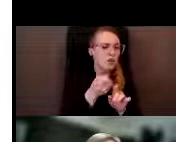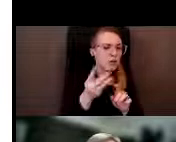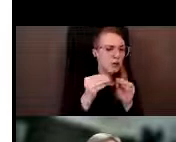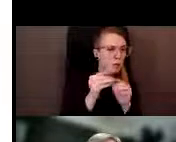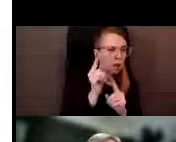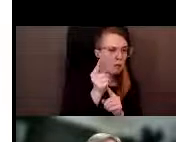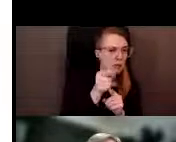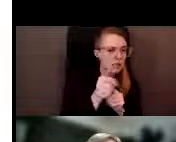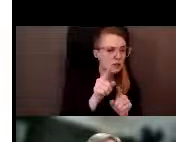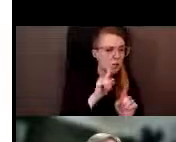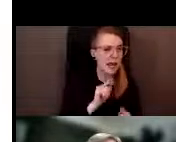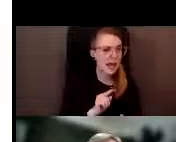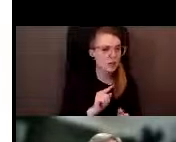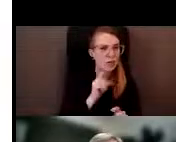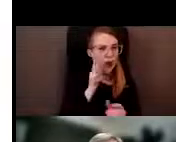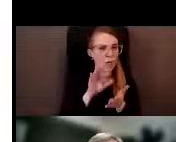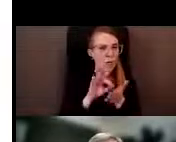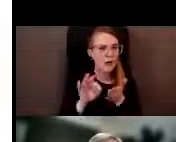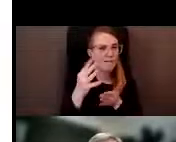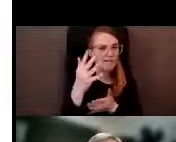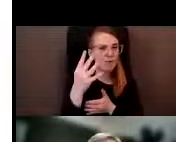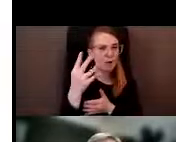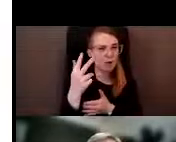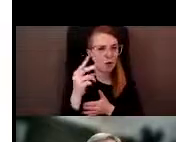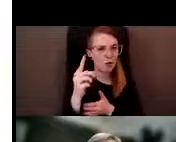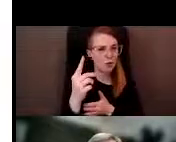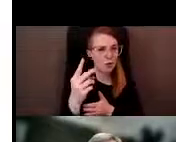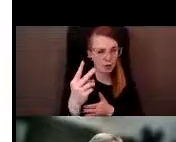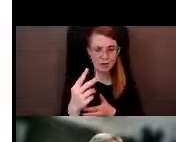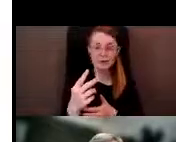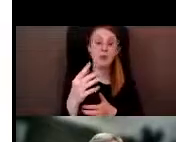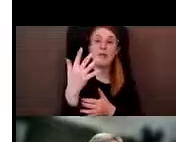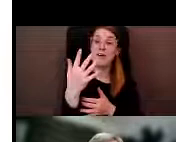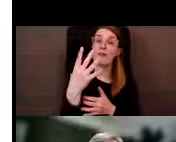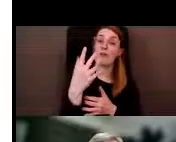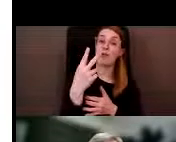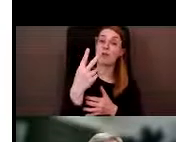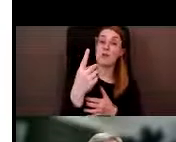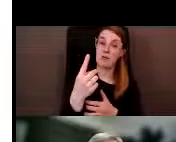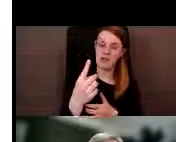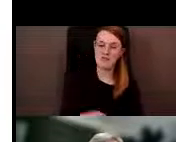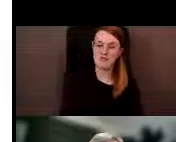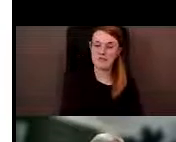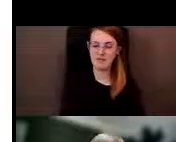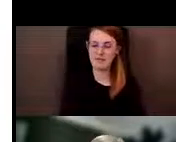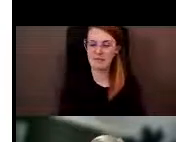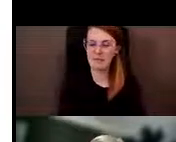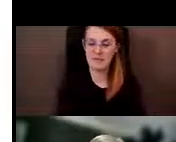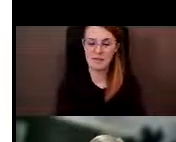down 5, 4, 3, 2, 1.